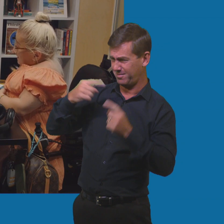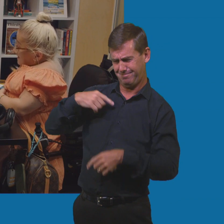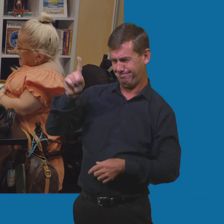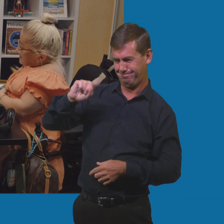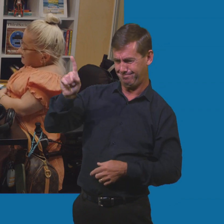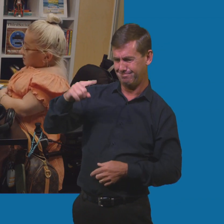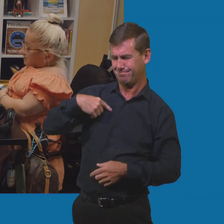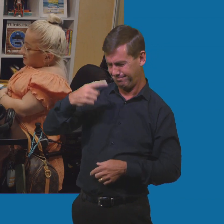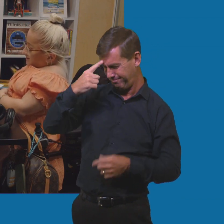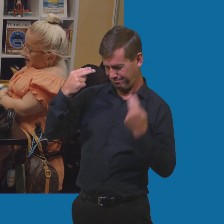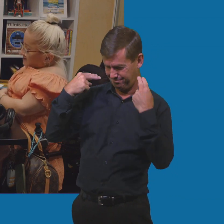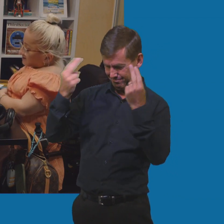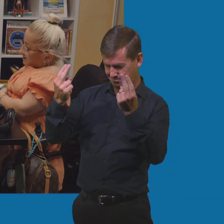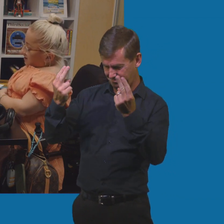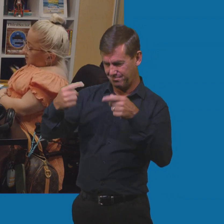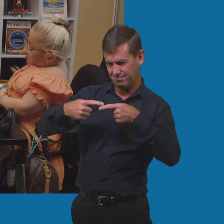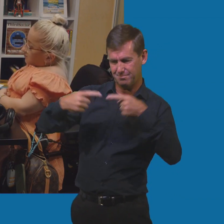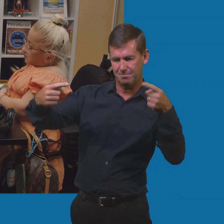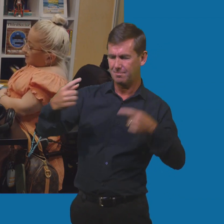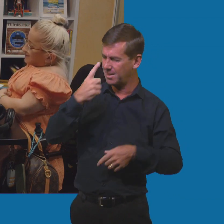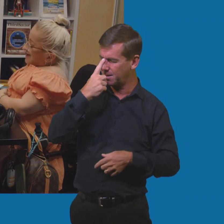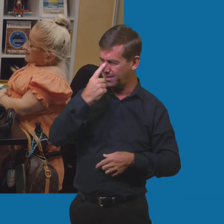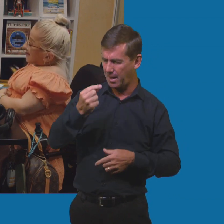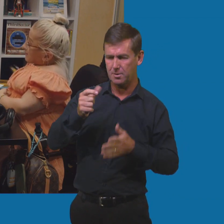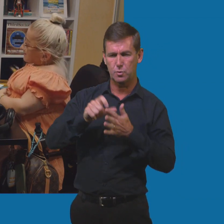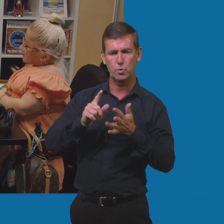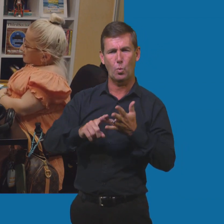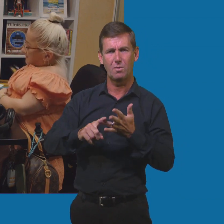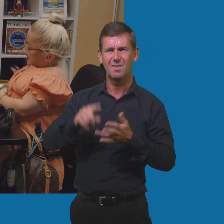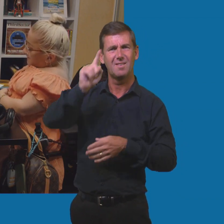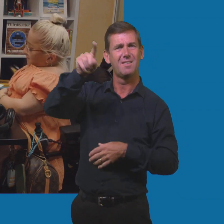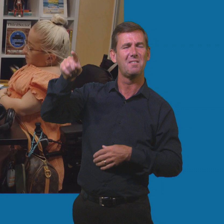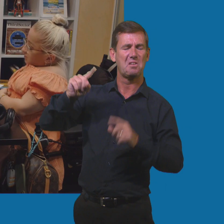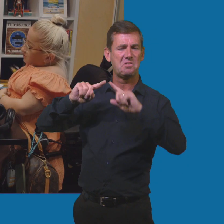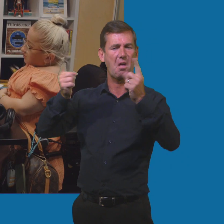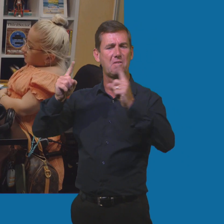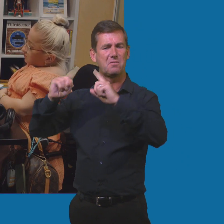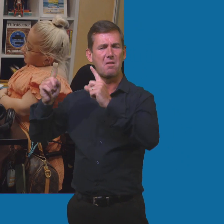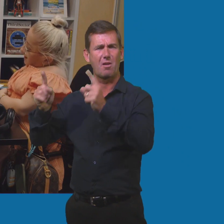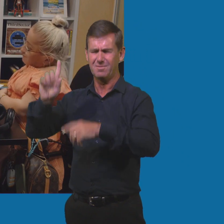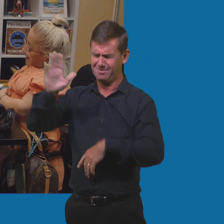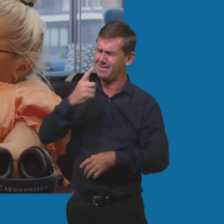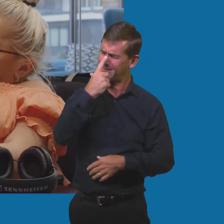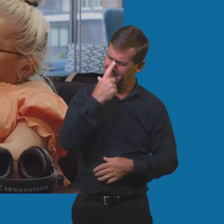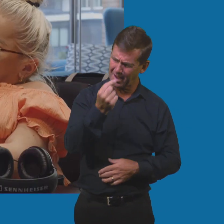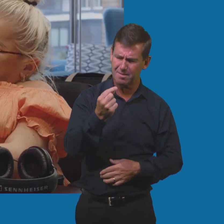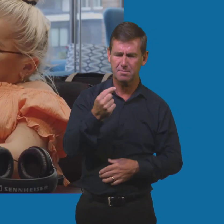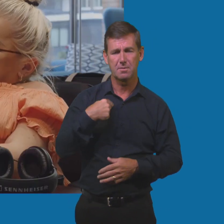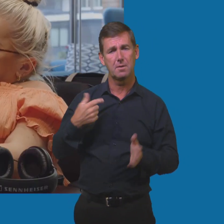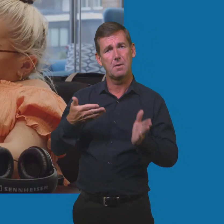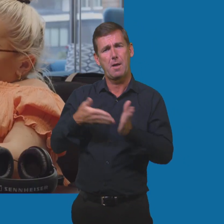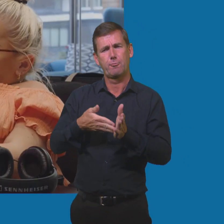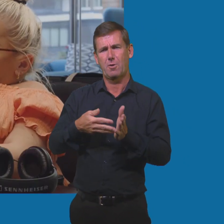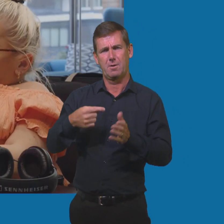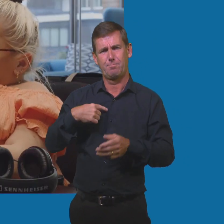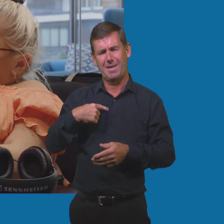no, then I'm going to say yes, and completely negated all the naysayers, so to speak. But I'm mindful when I listen